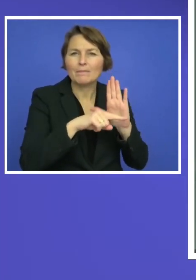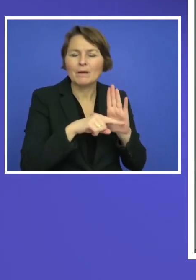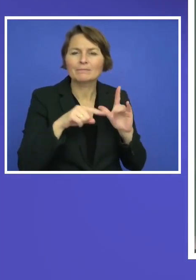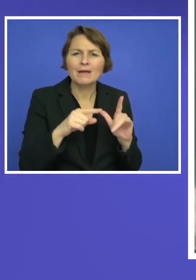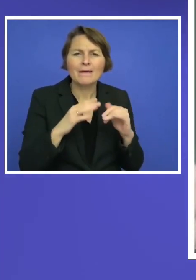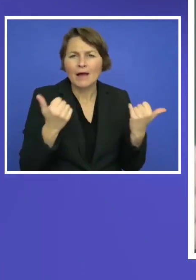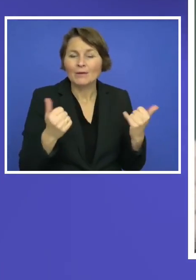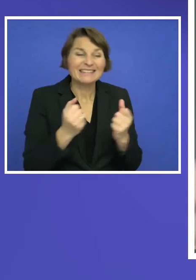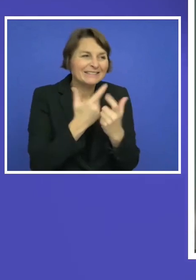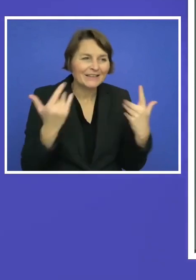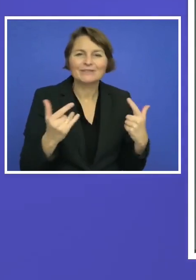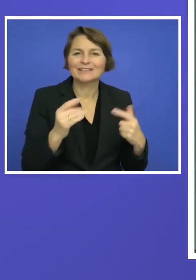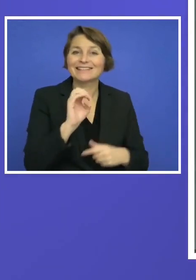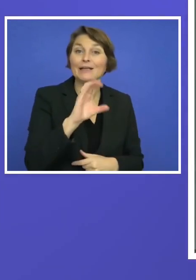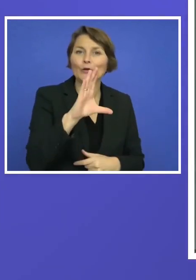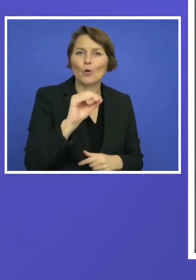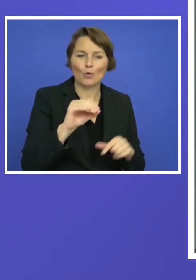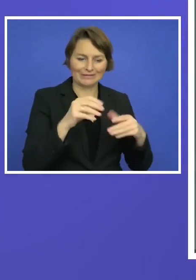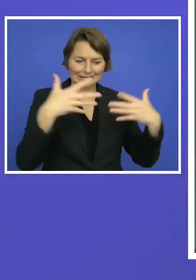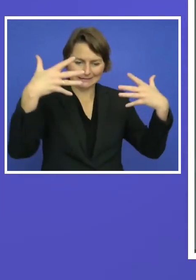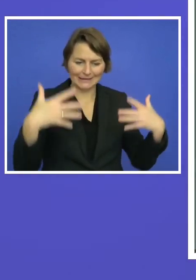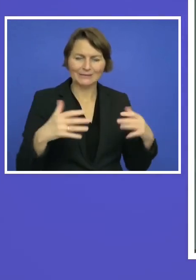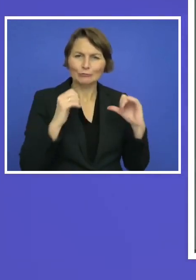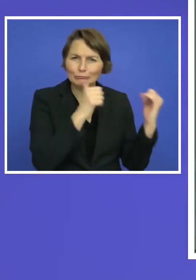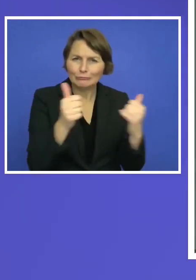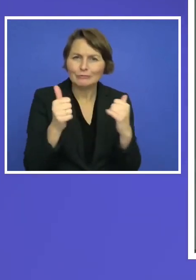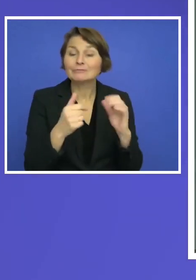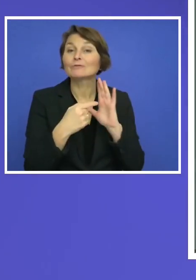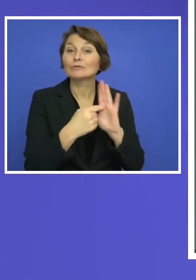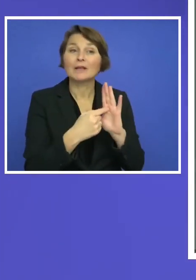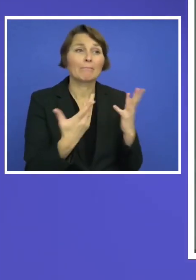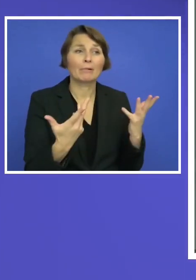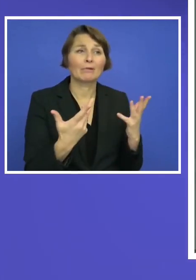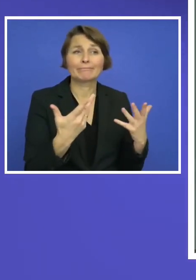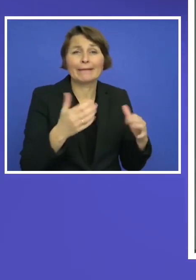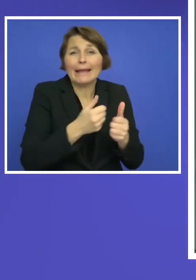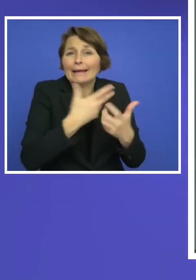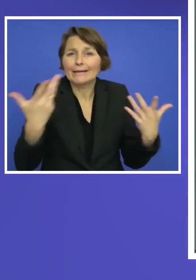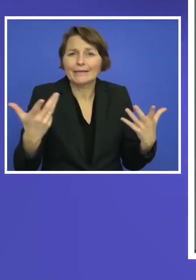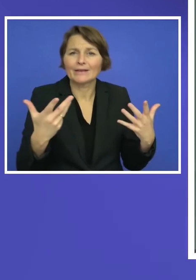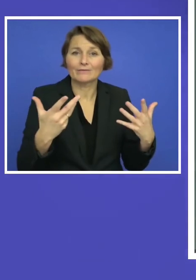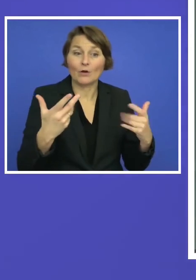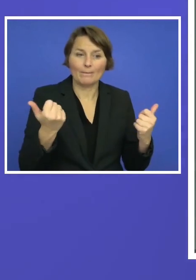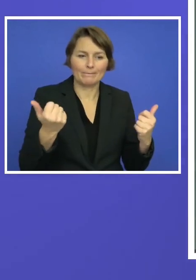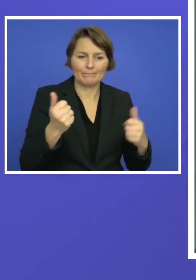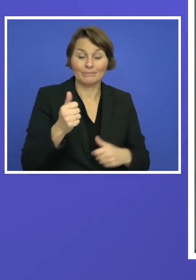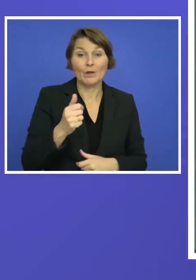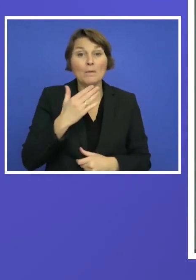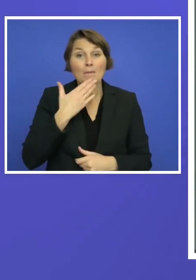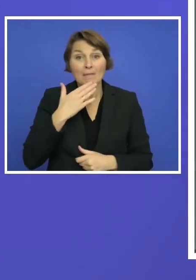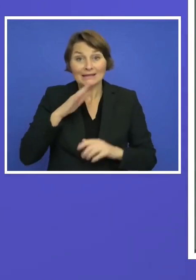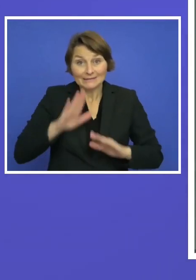law to paternity leave, etc., all the way down. And I think that you will find good